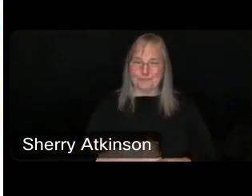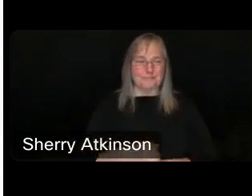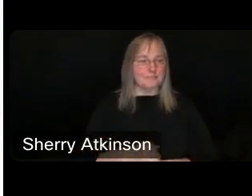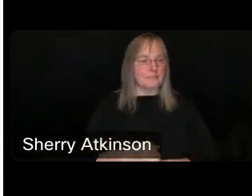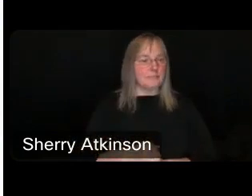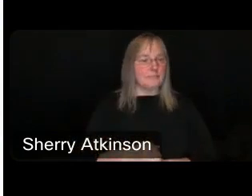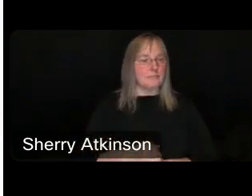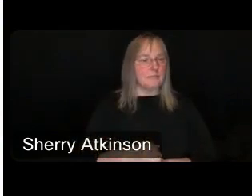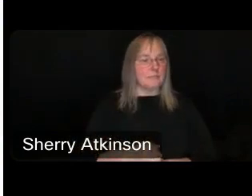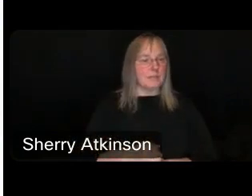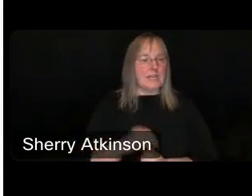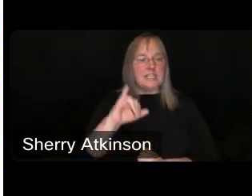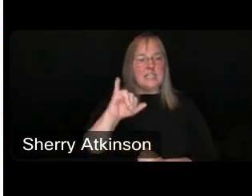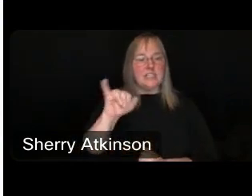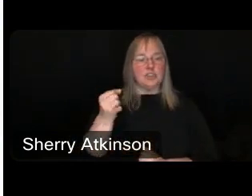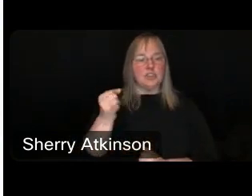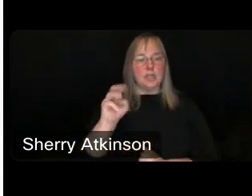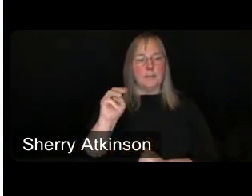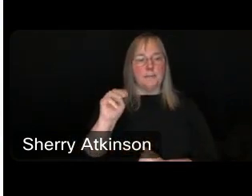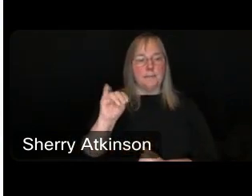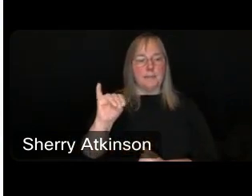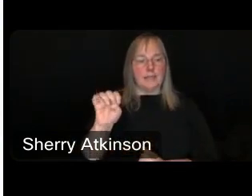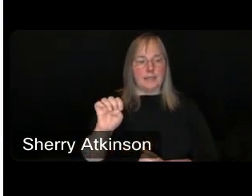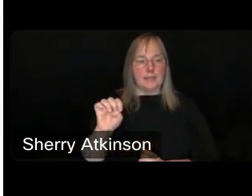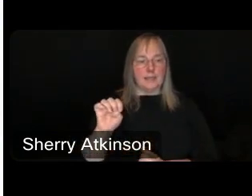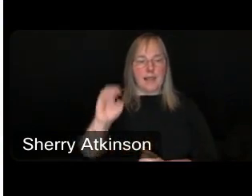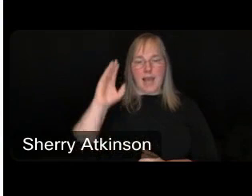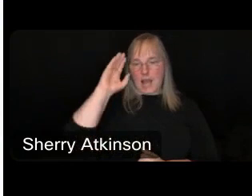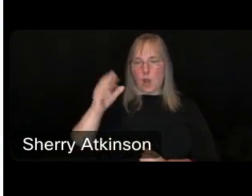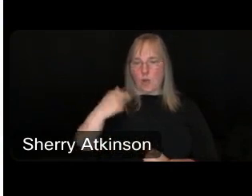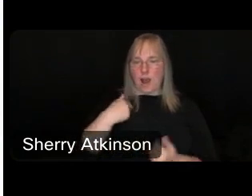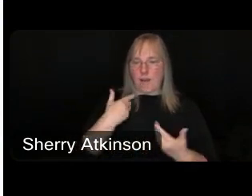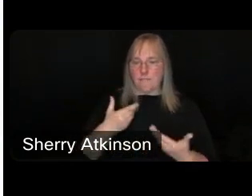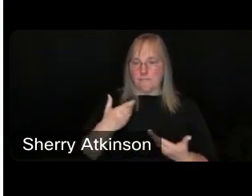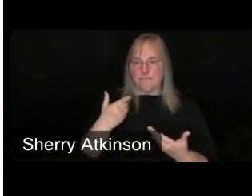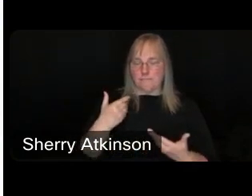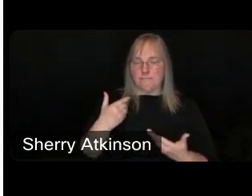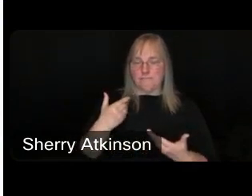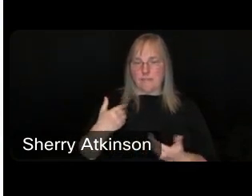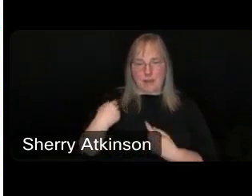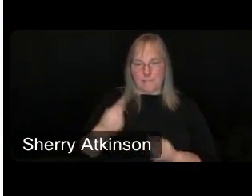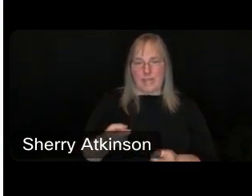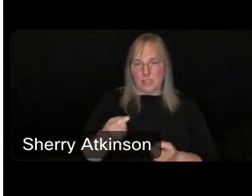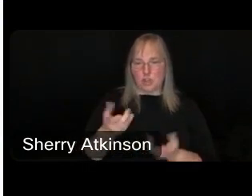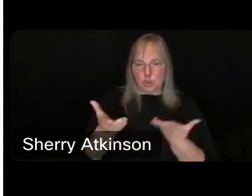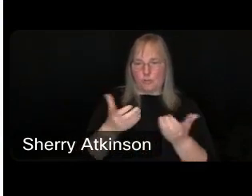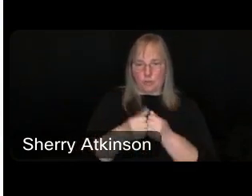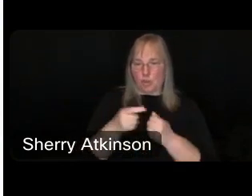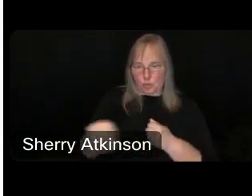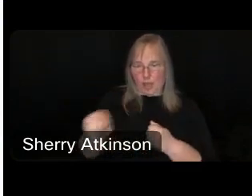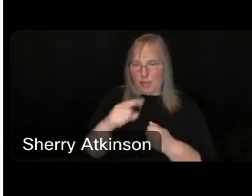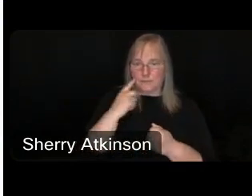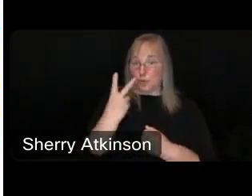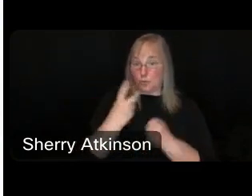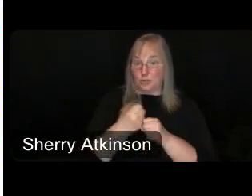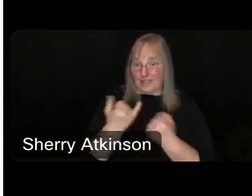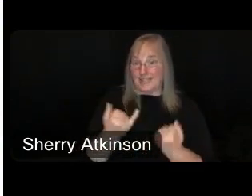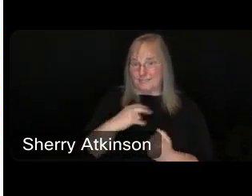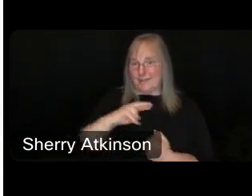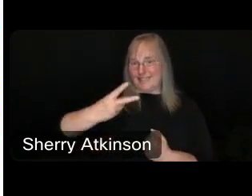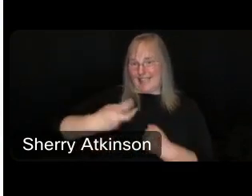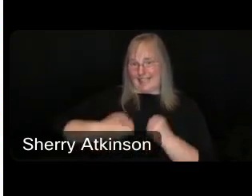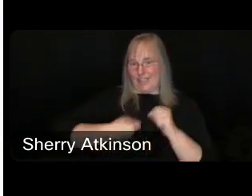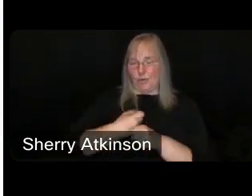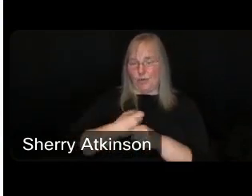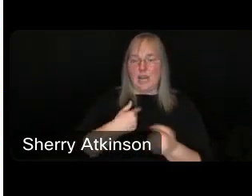Jimmy? Yes, hello. I've been serving with you guys for 2 years. This is my second year. And I serve as